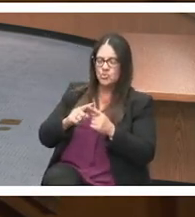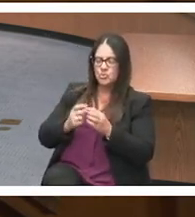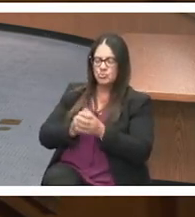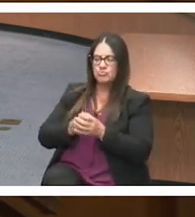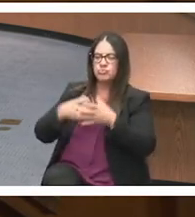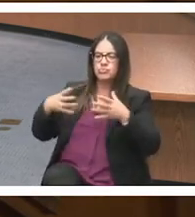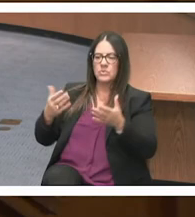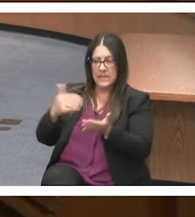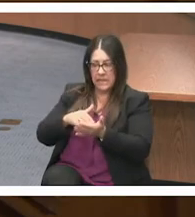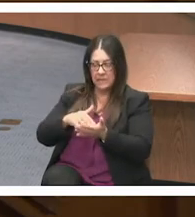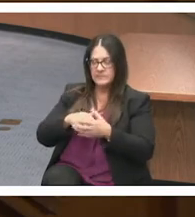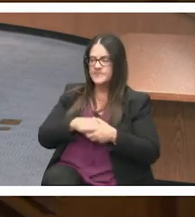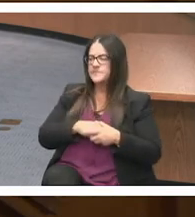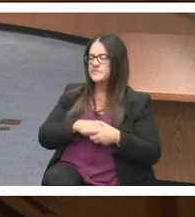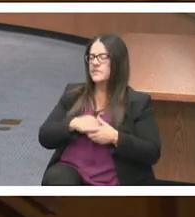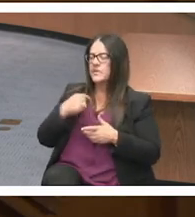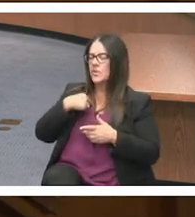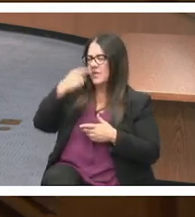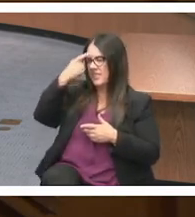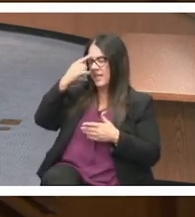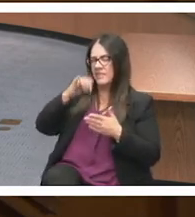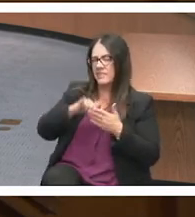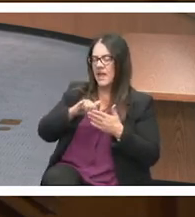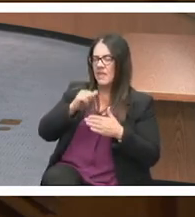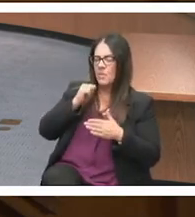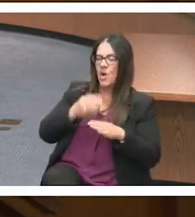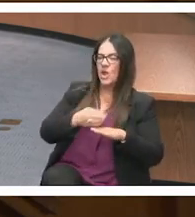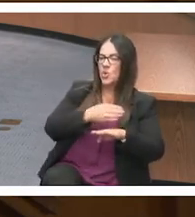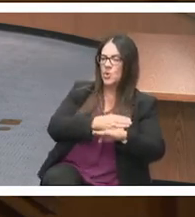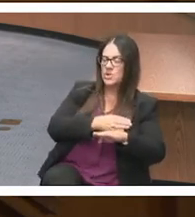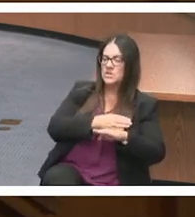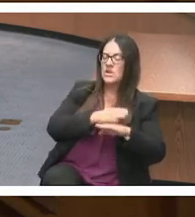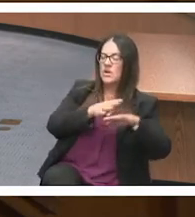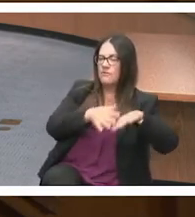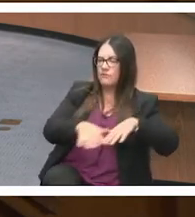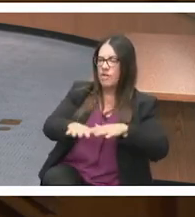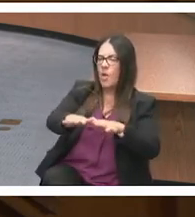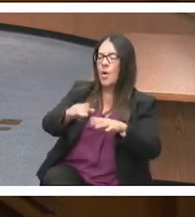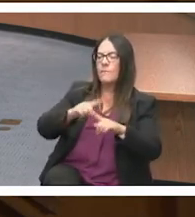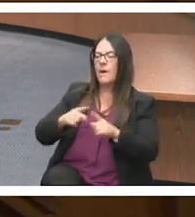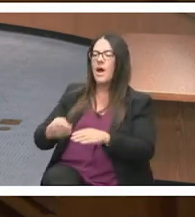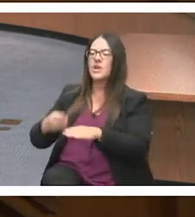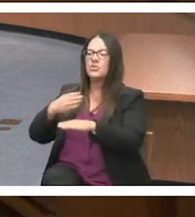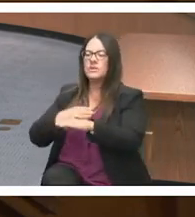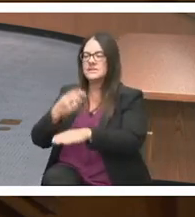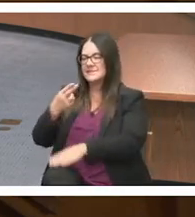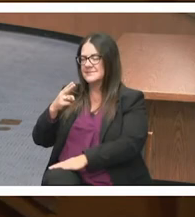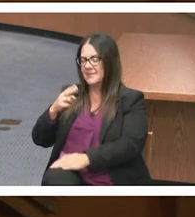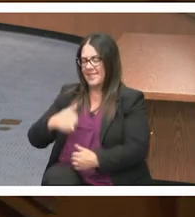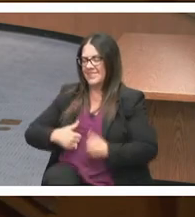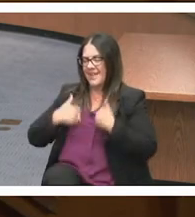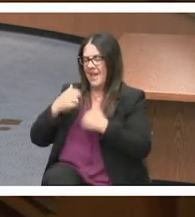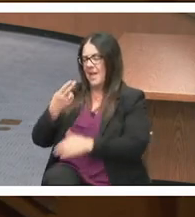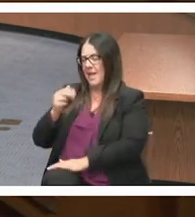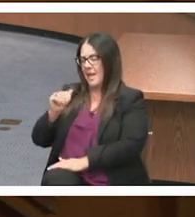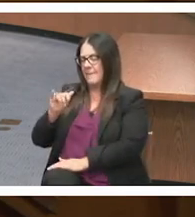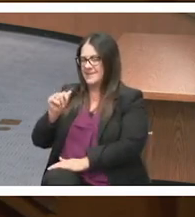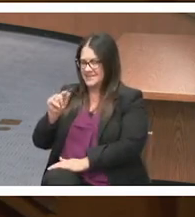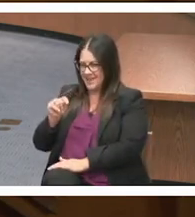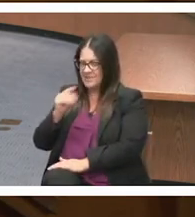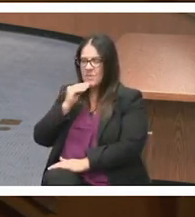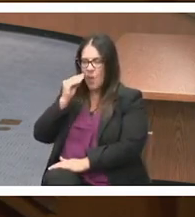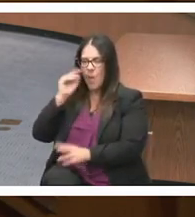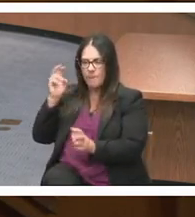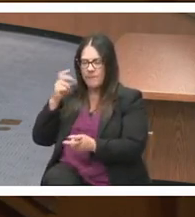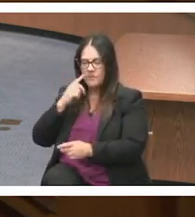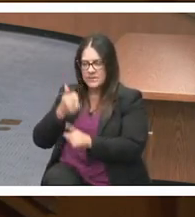is that we think they will increase the flows, but also increase habitat. So a couple weeks ago, we identified